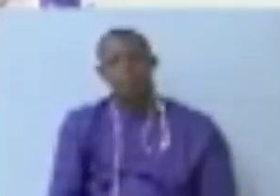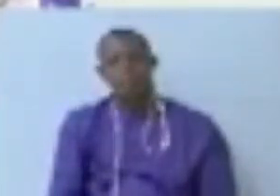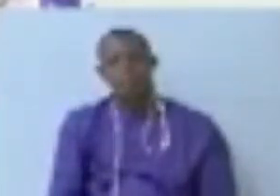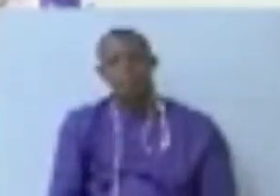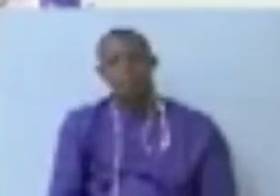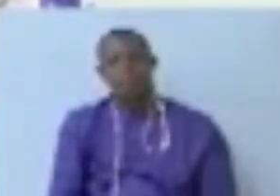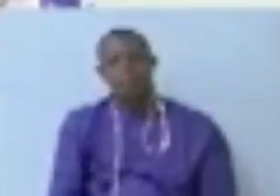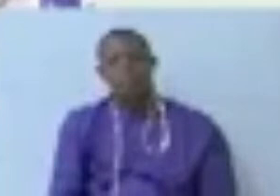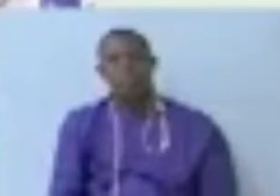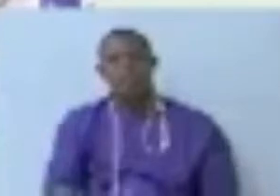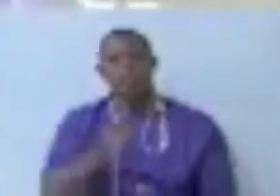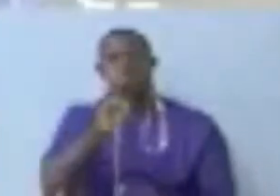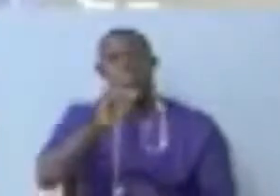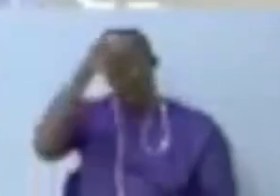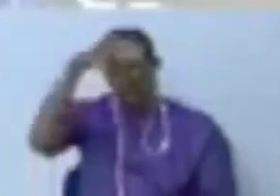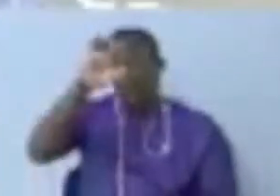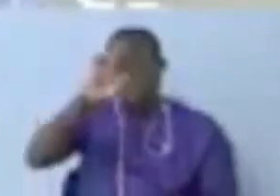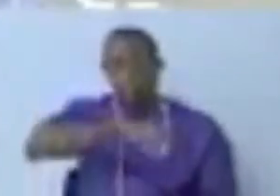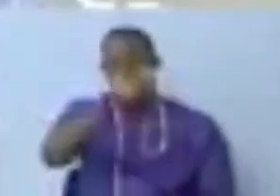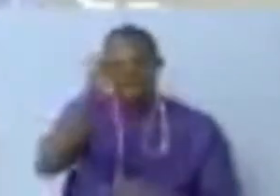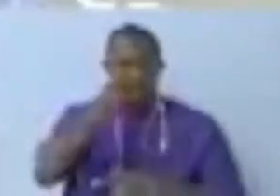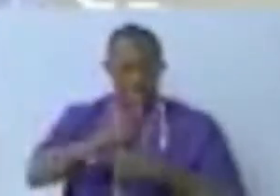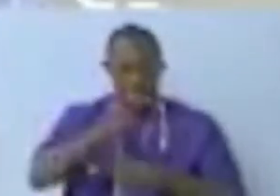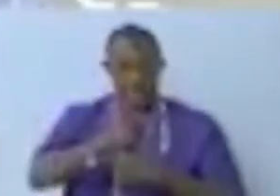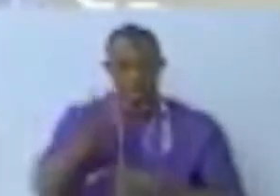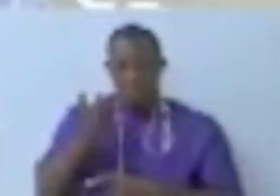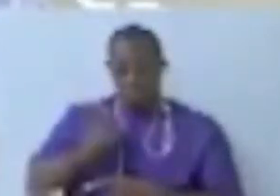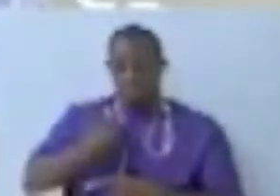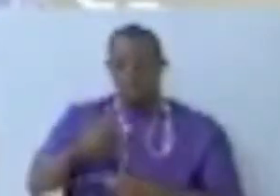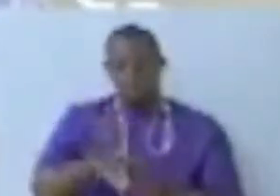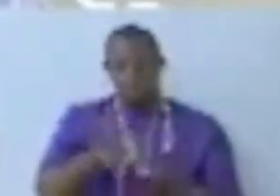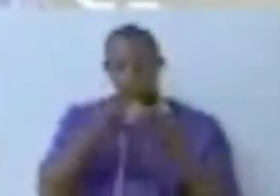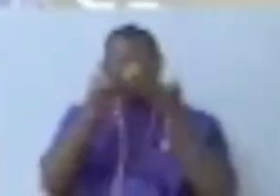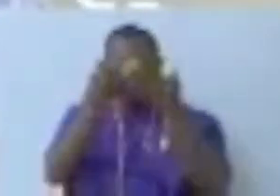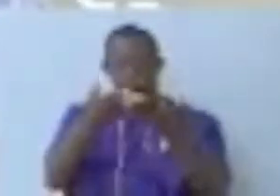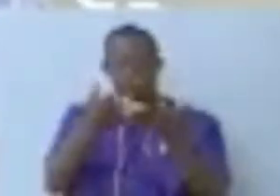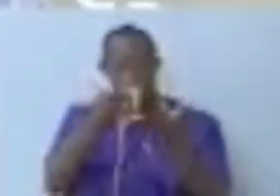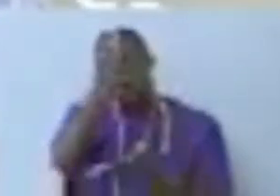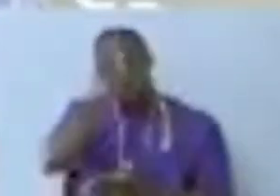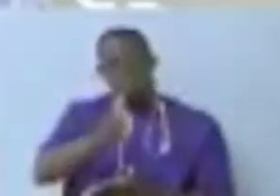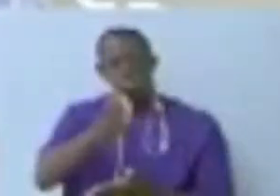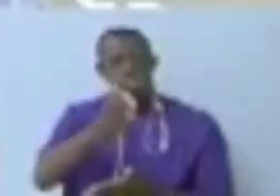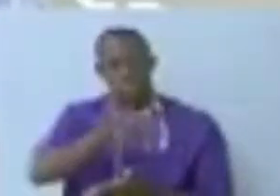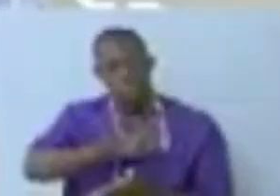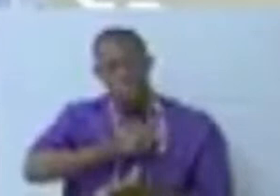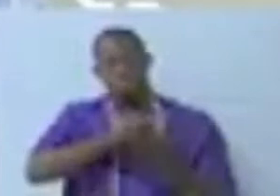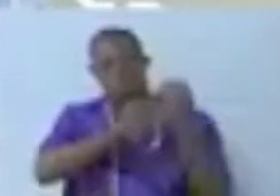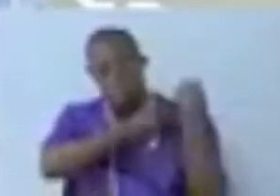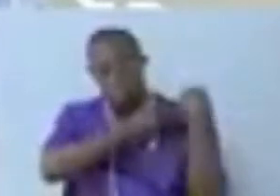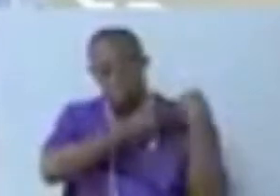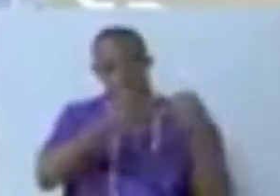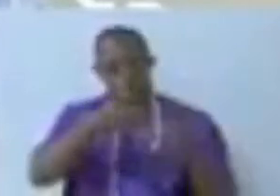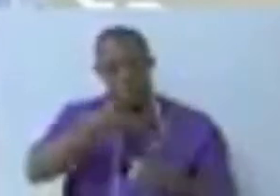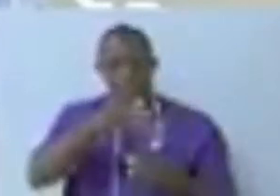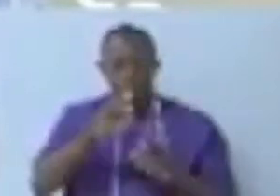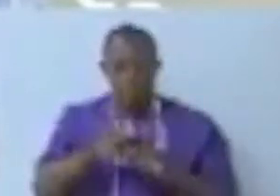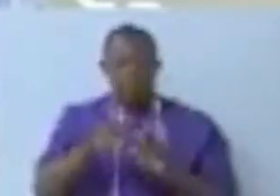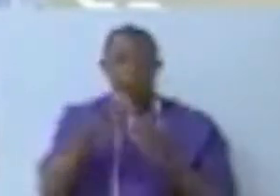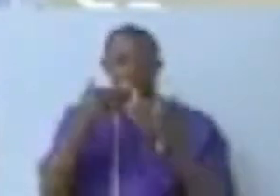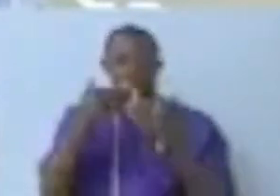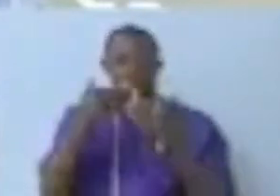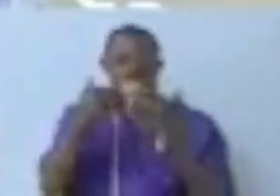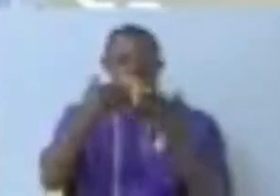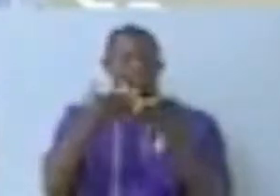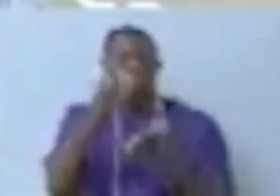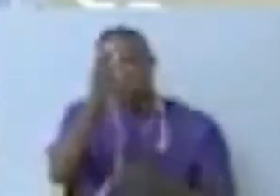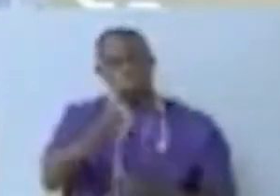bul. But the commission and the Gambian people are entitled to the truth. Commission on in Gambian no Jamar Rahman on you will find